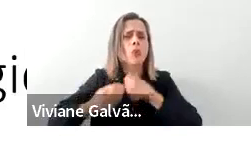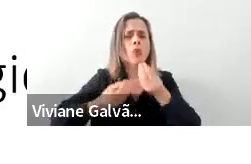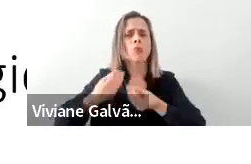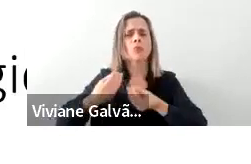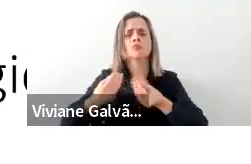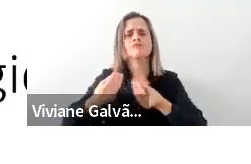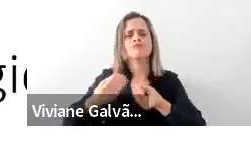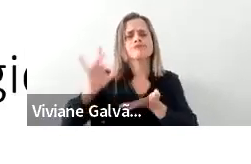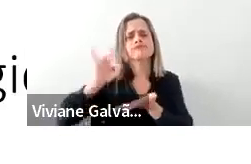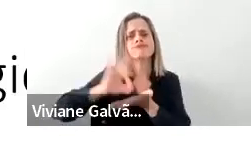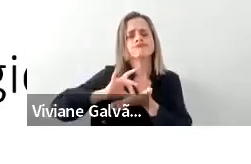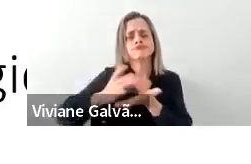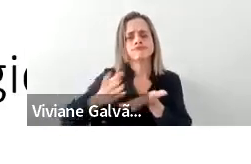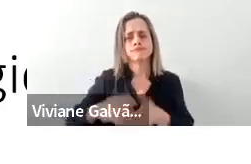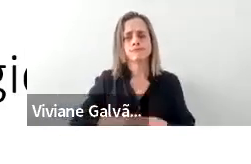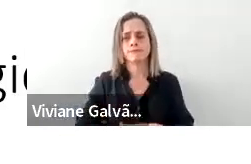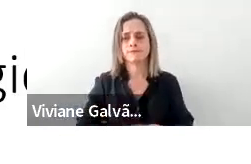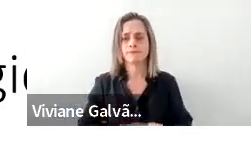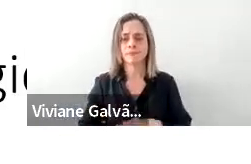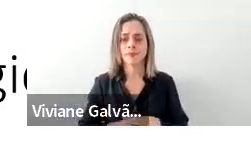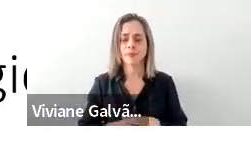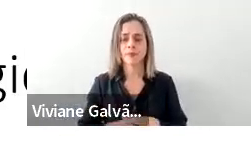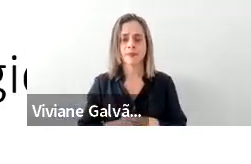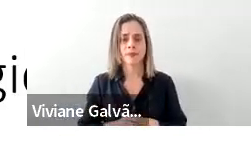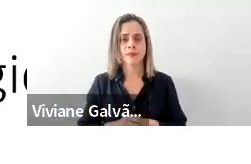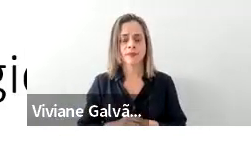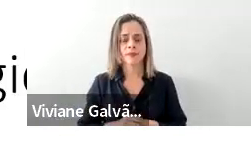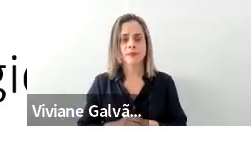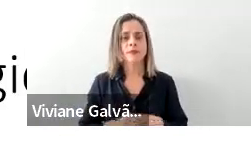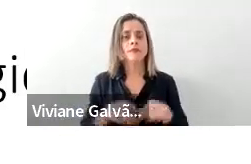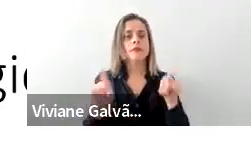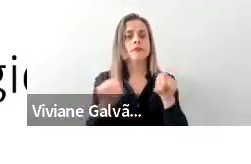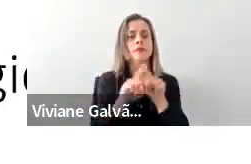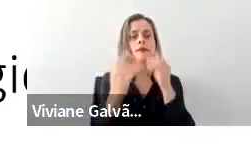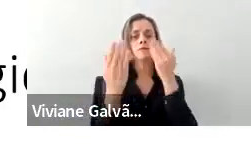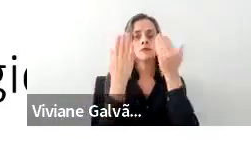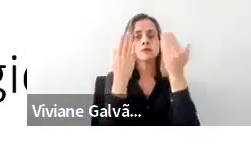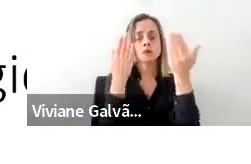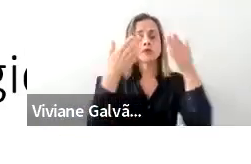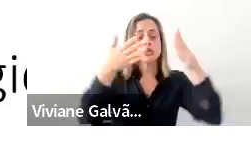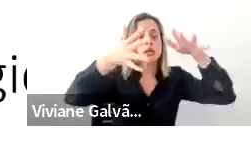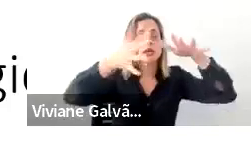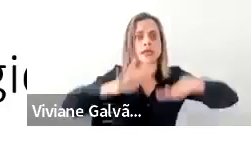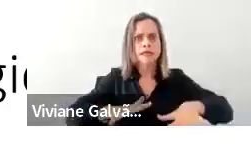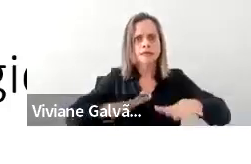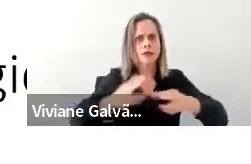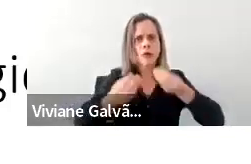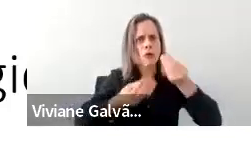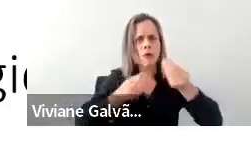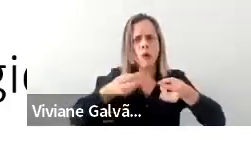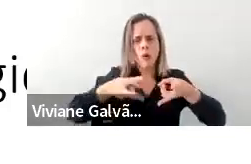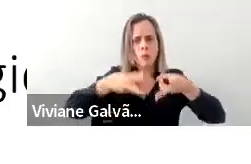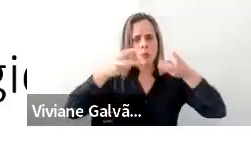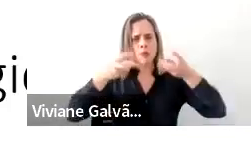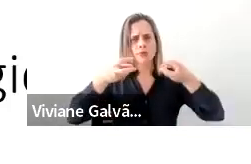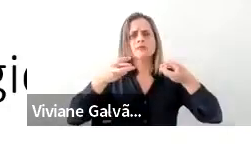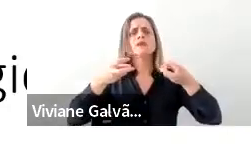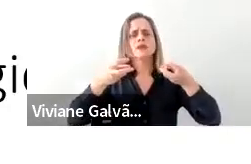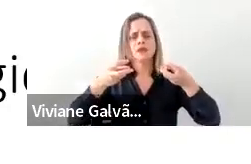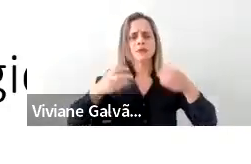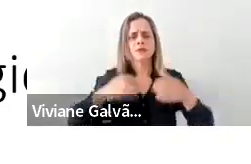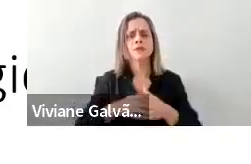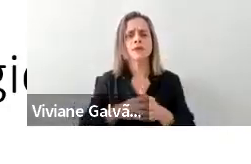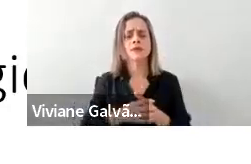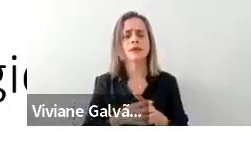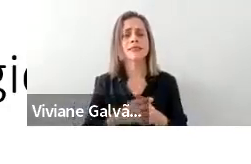In the crisis of psychology, as he sees it, he sees in that, behind that, the struggle between idealism and